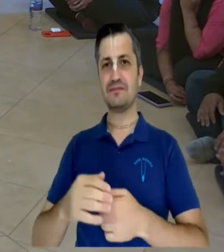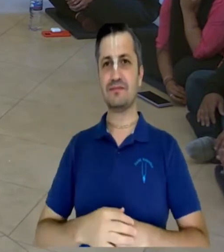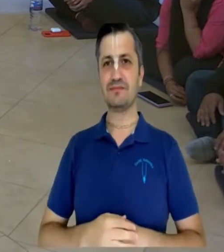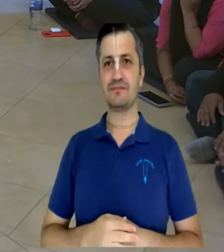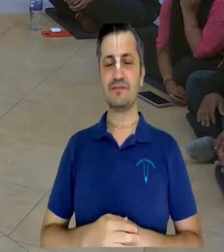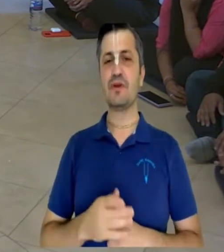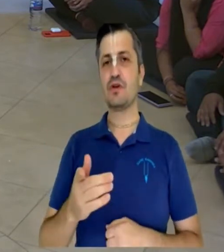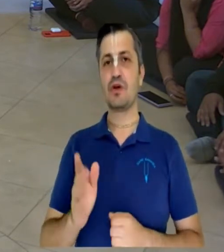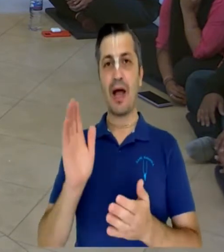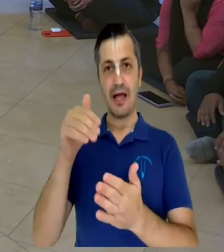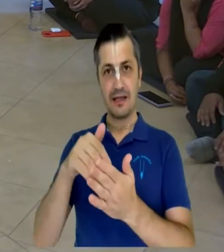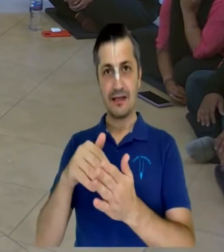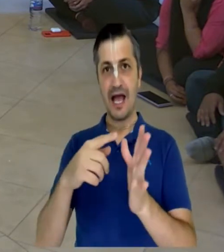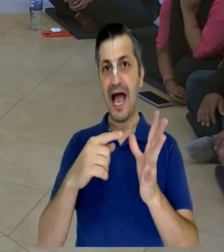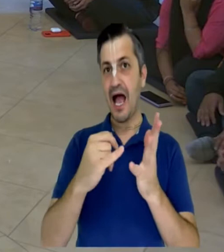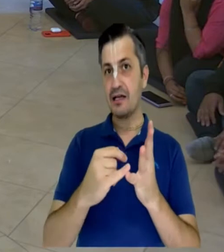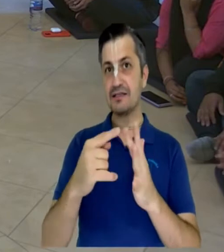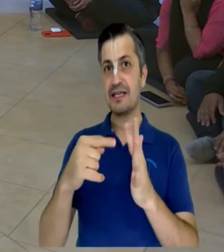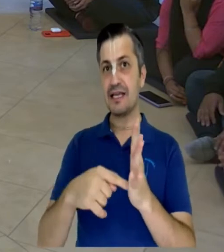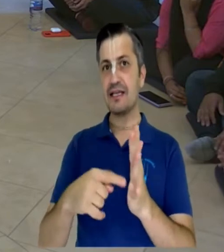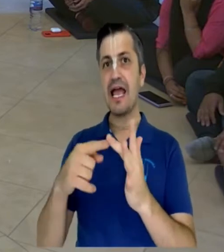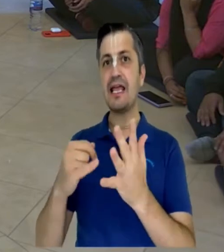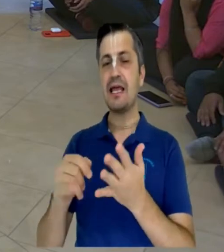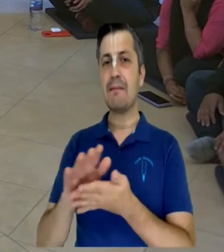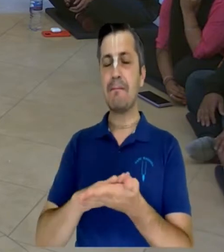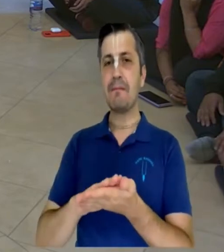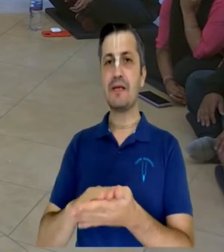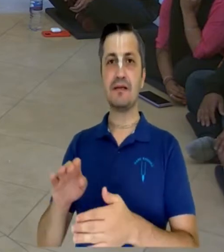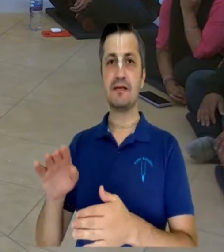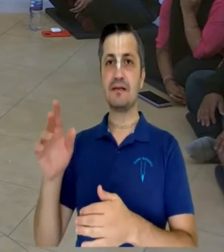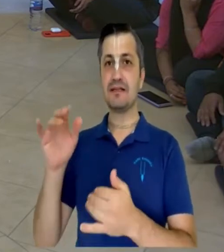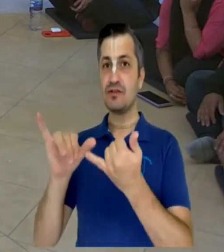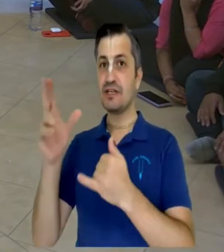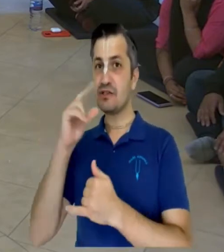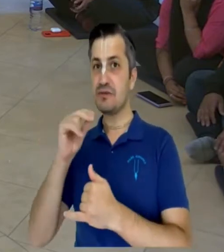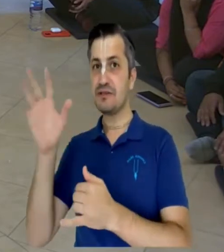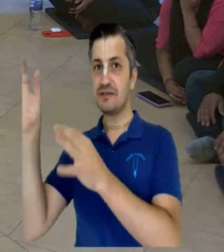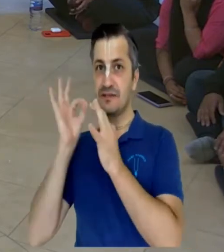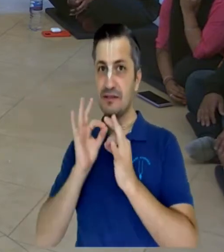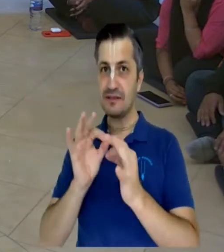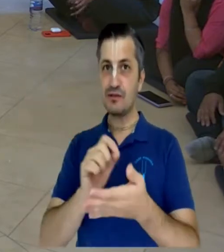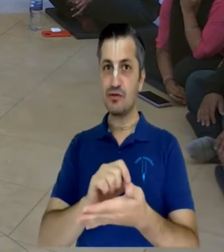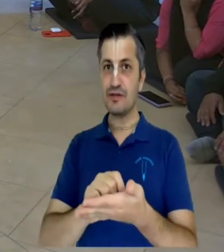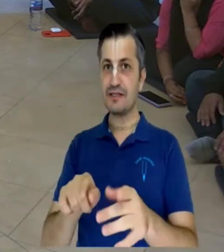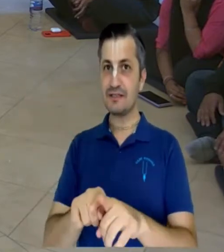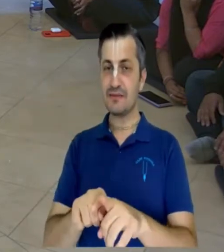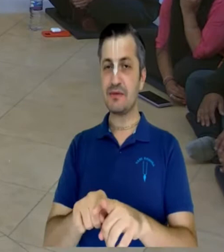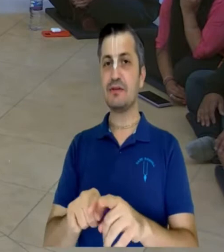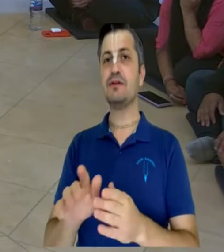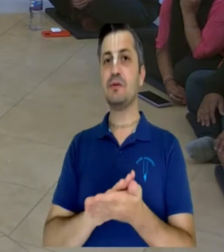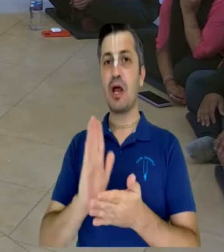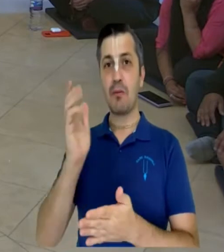is, Srila Prabhupada, in almost every verse, Srila Prabhupada gives us an ultimate